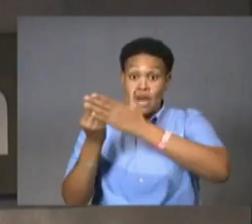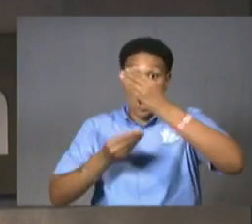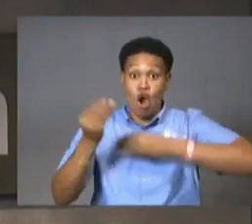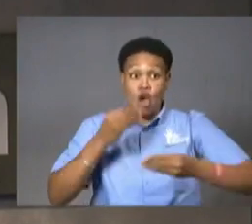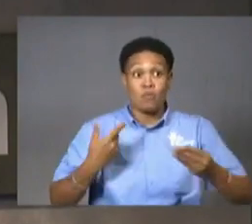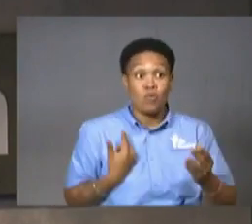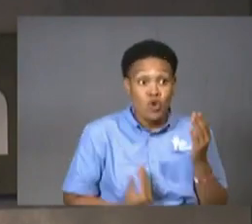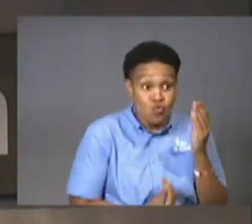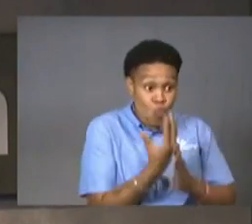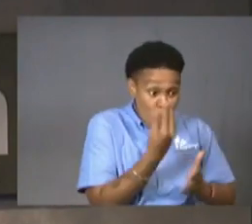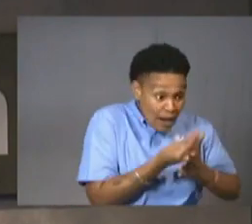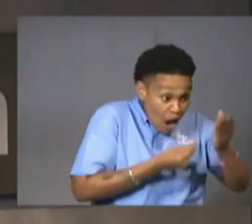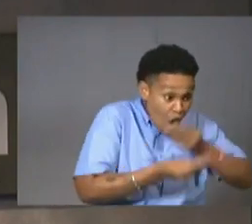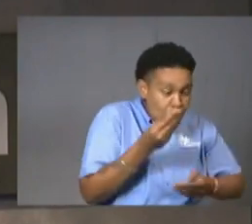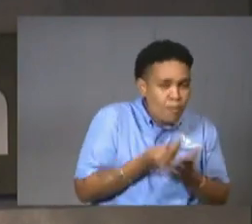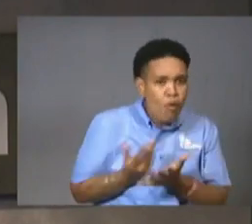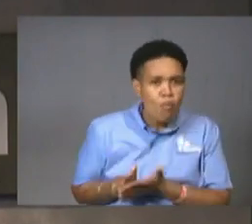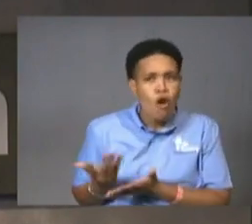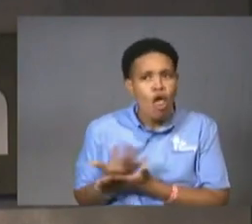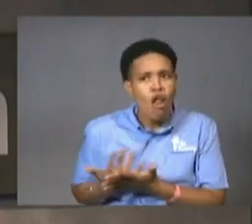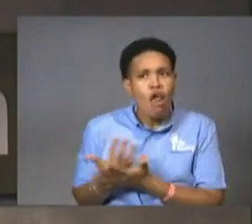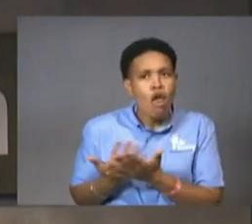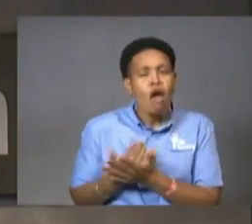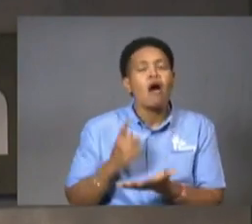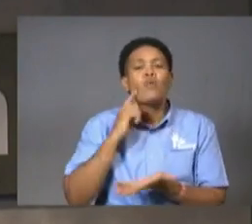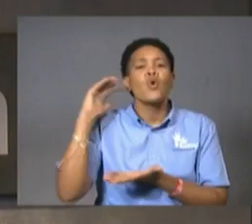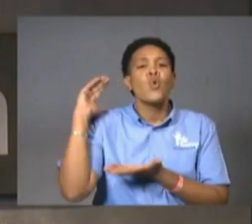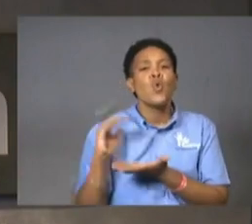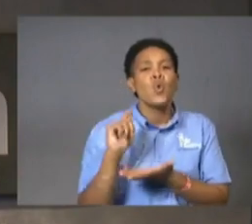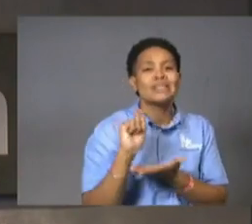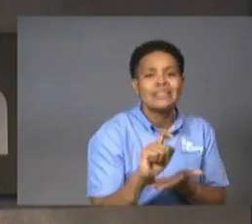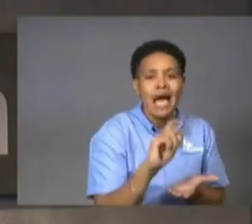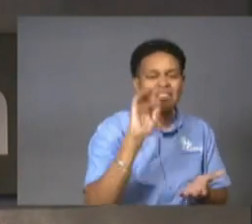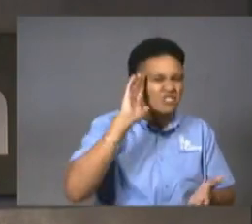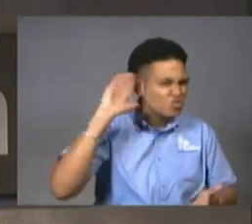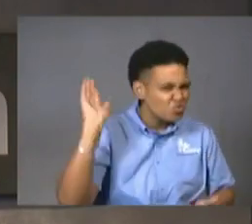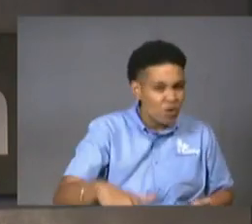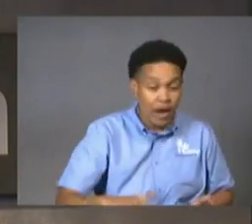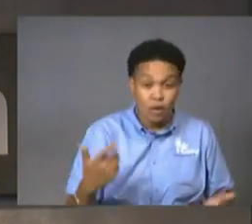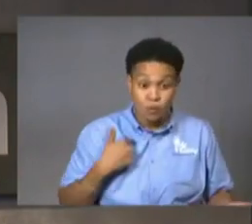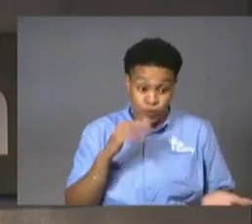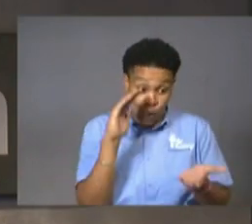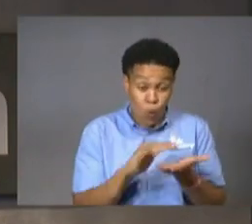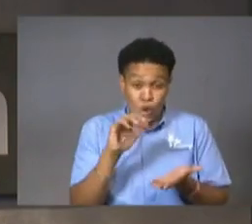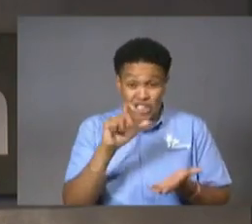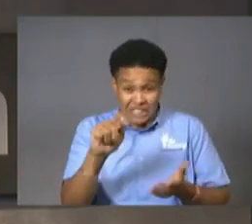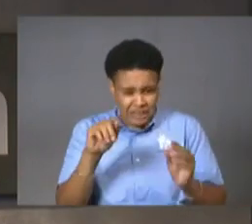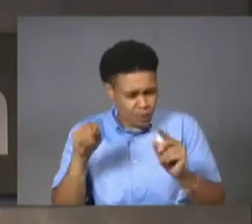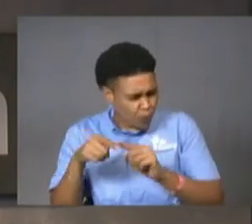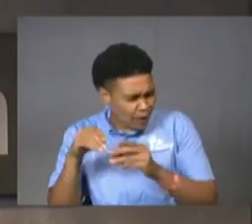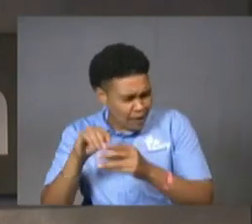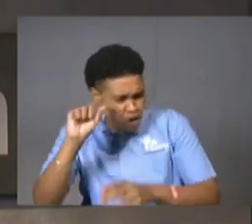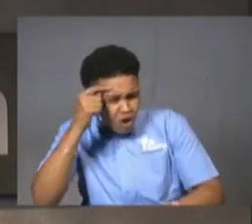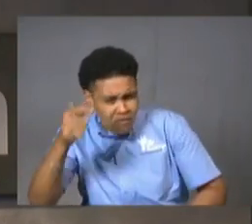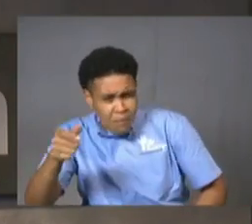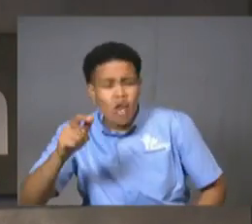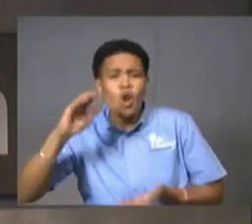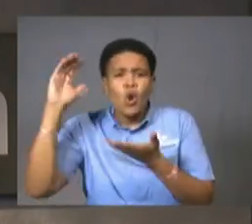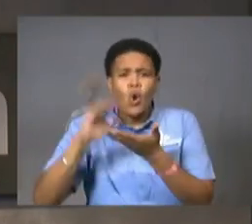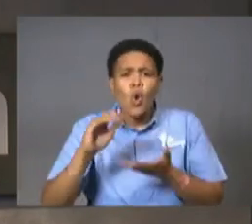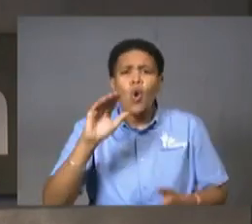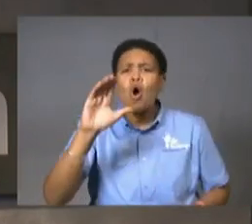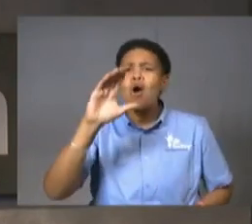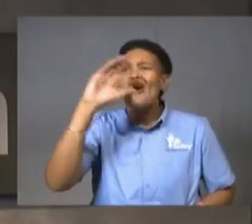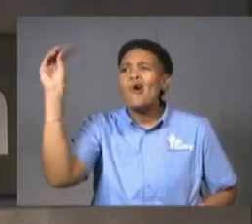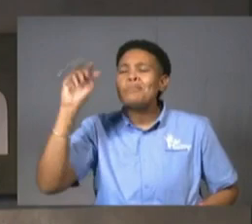we generate more revenues, lower the tax rates across the board. Lower the GCT as we did when we were in government, lower the corporate tax rate as we did when we were